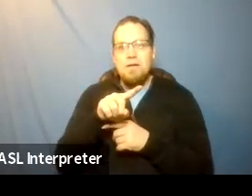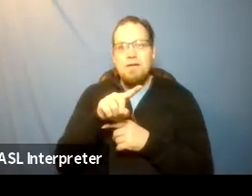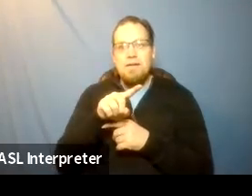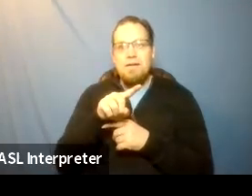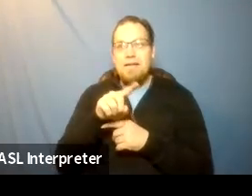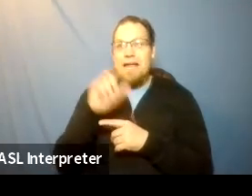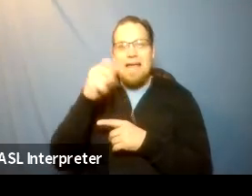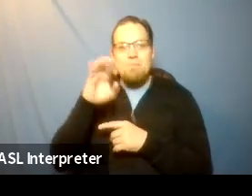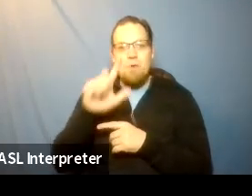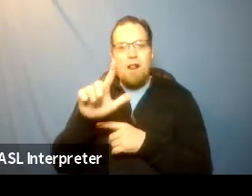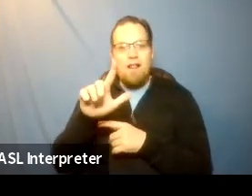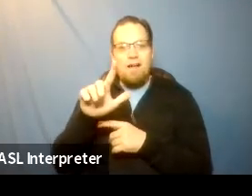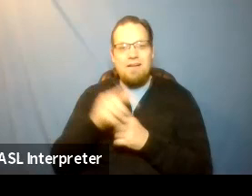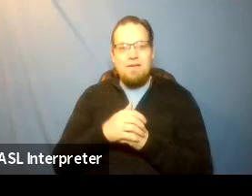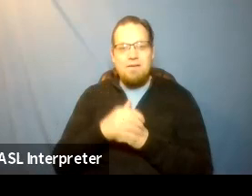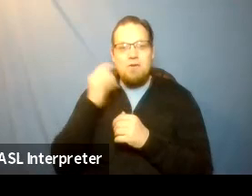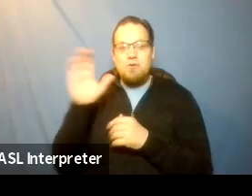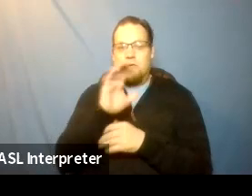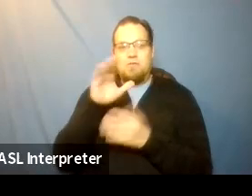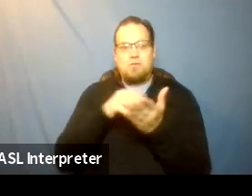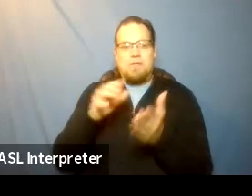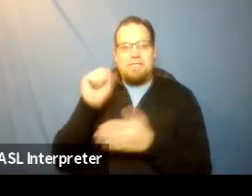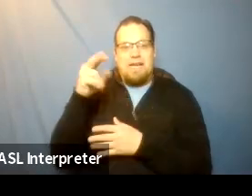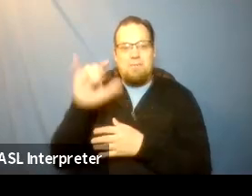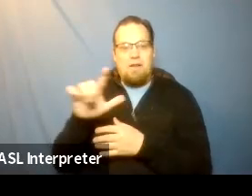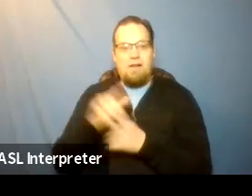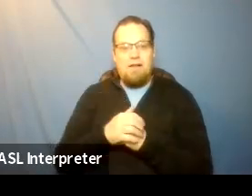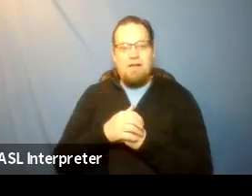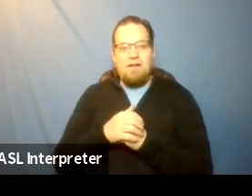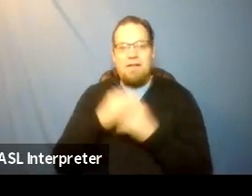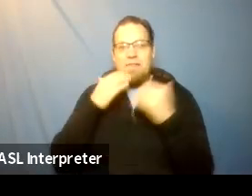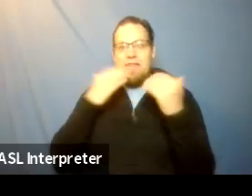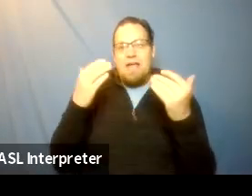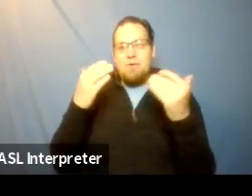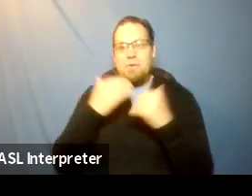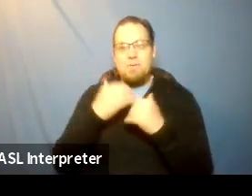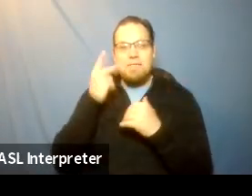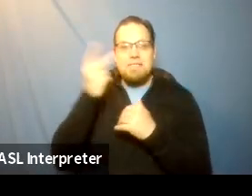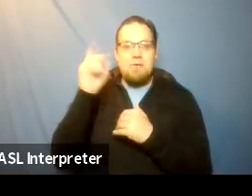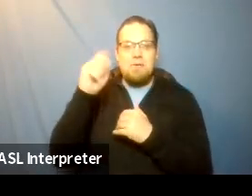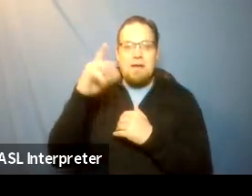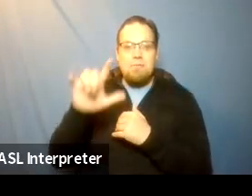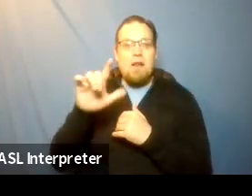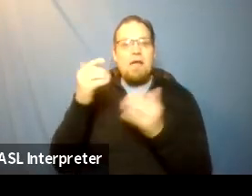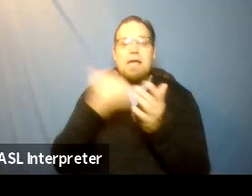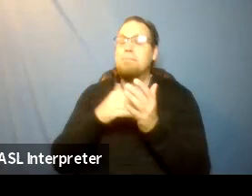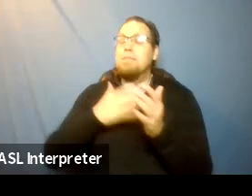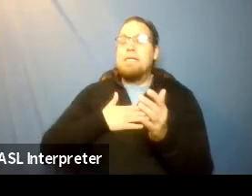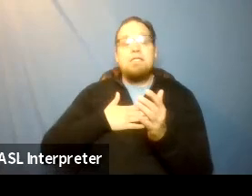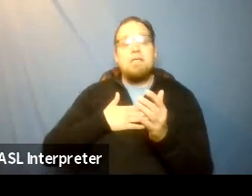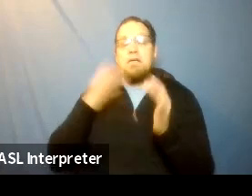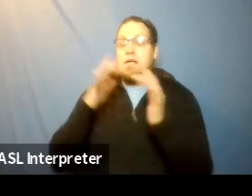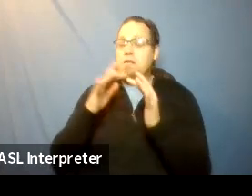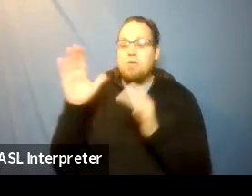in April, your students in April. Thank you. Good night, And we'll everyone. see you in April. And again, please reach out to